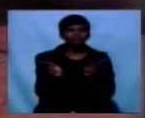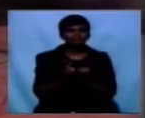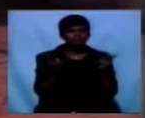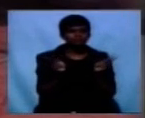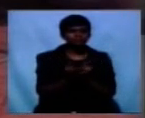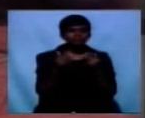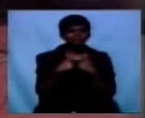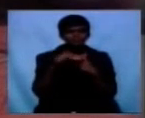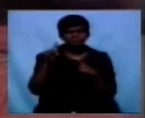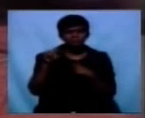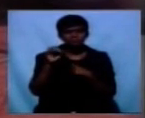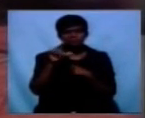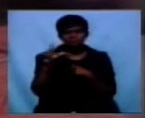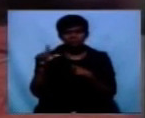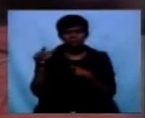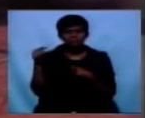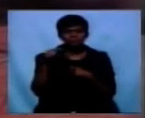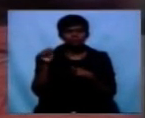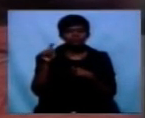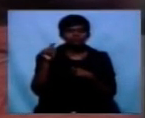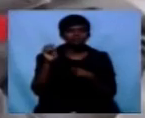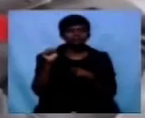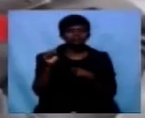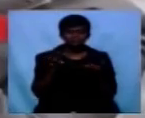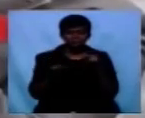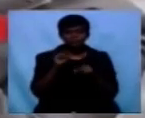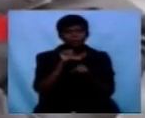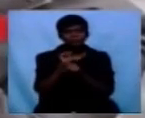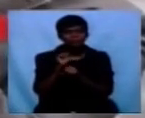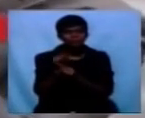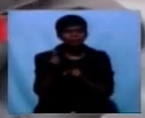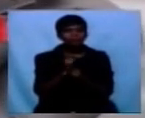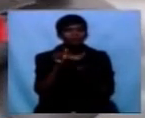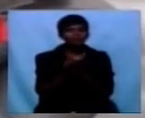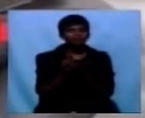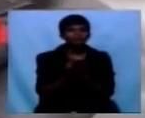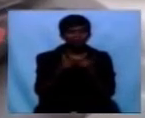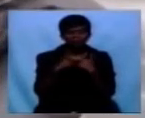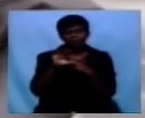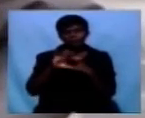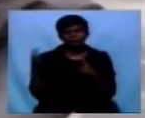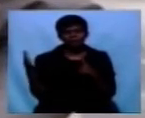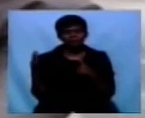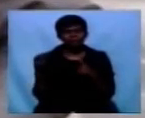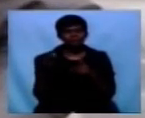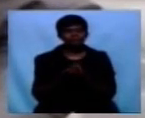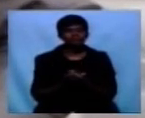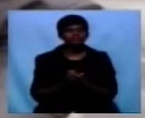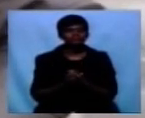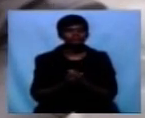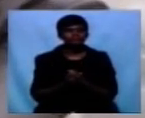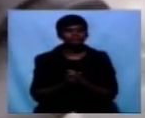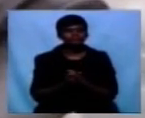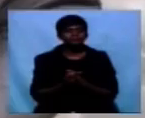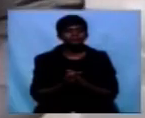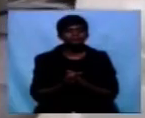and particularly the urban areas where people work from Lusaka. They have to go back to I think that could have been